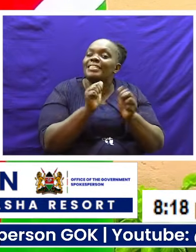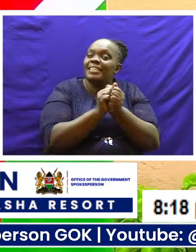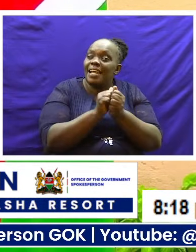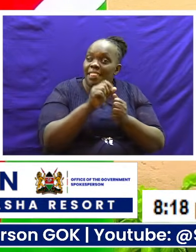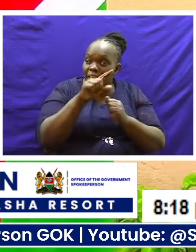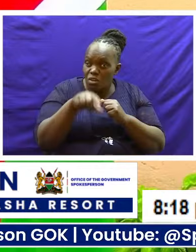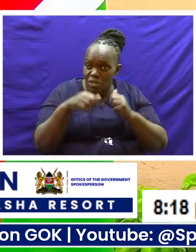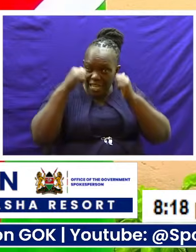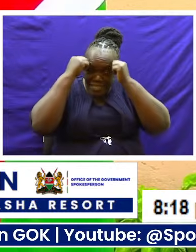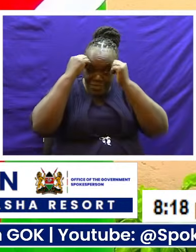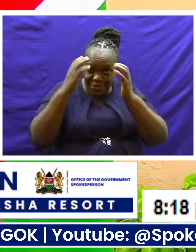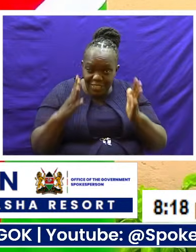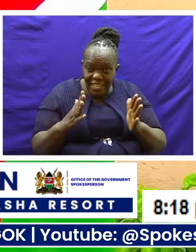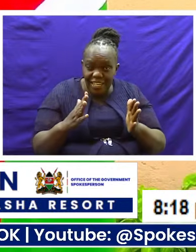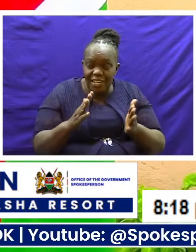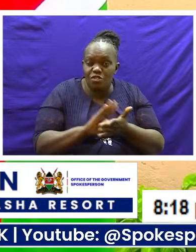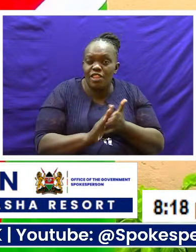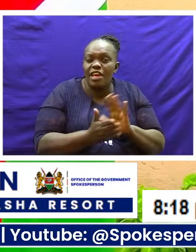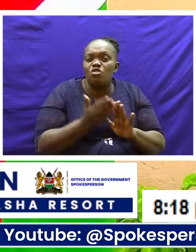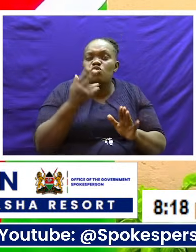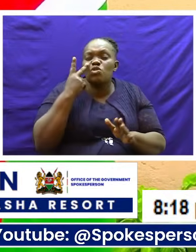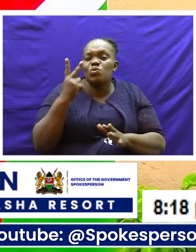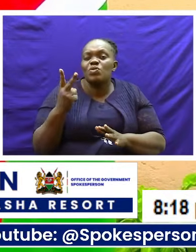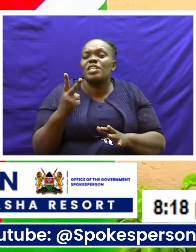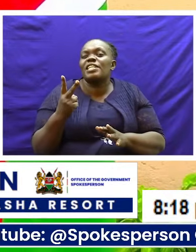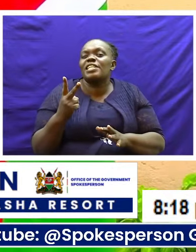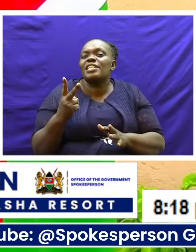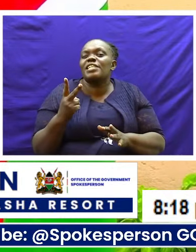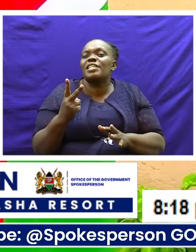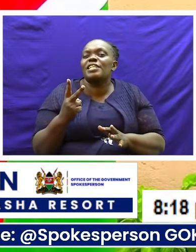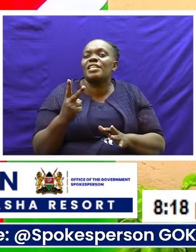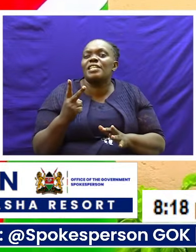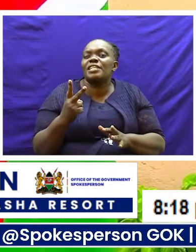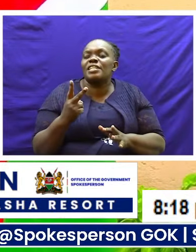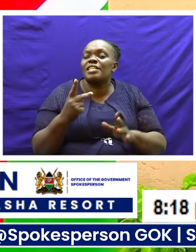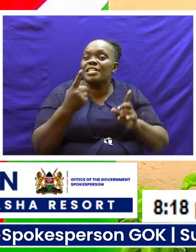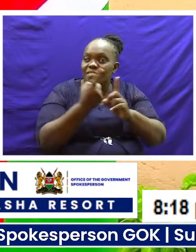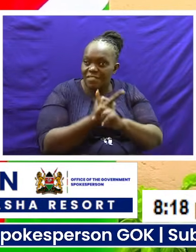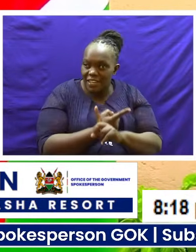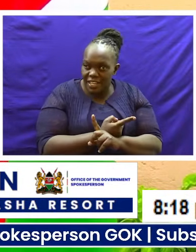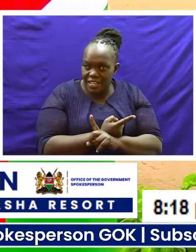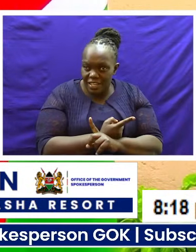students without looking at the different